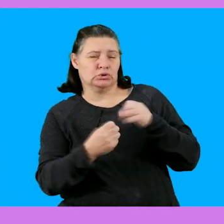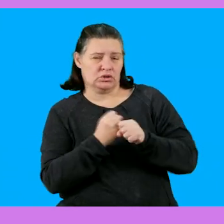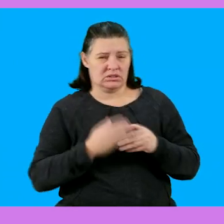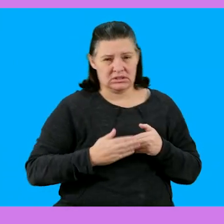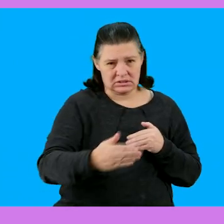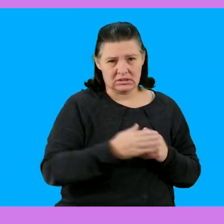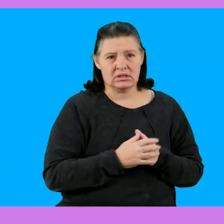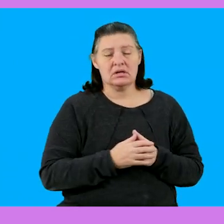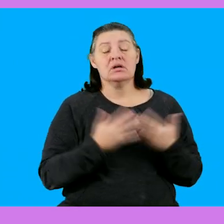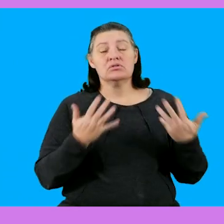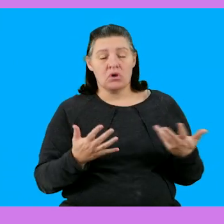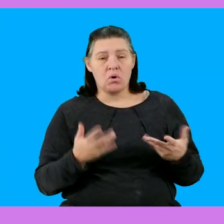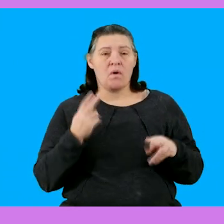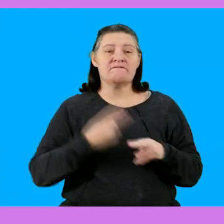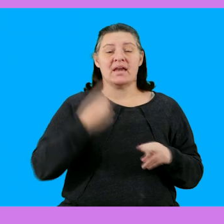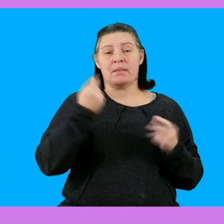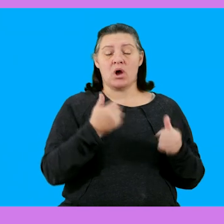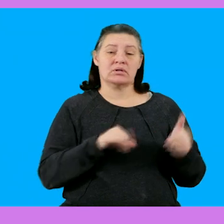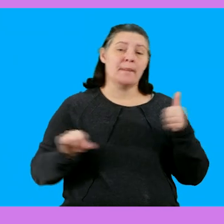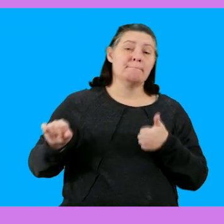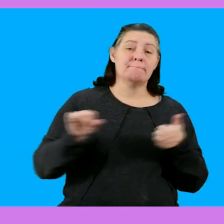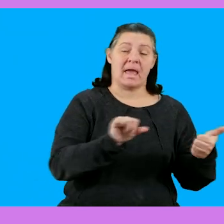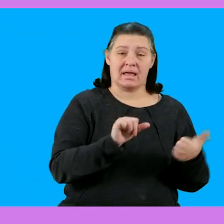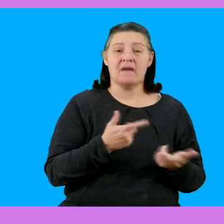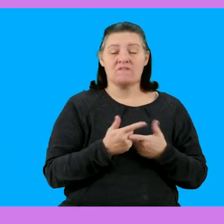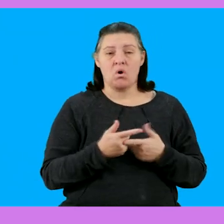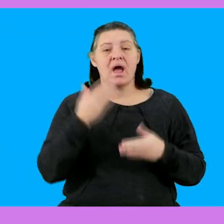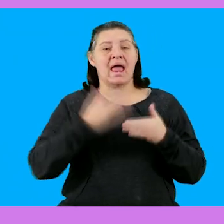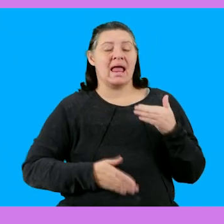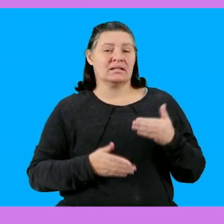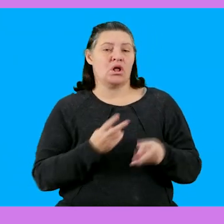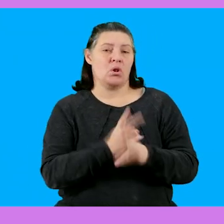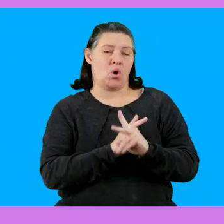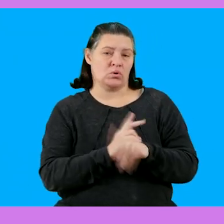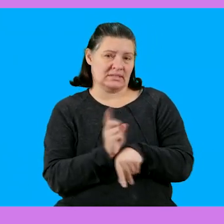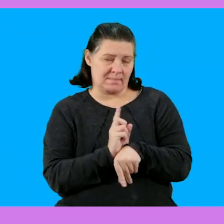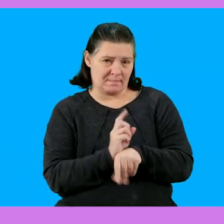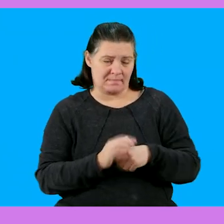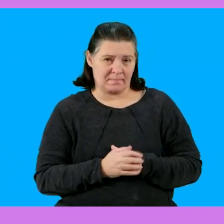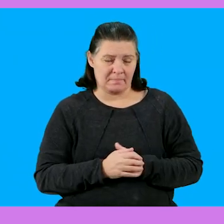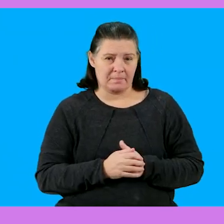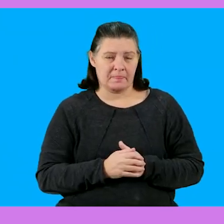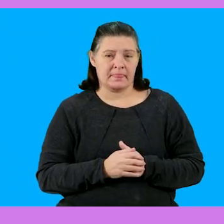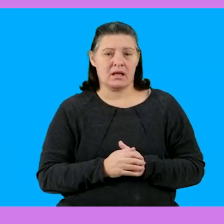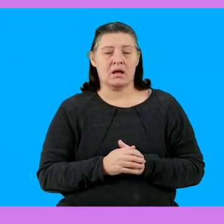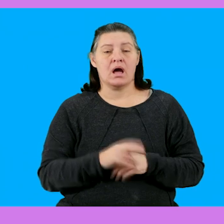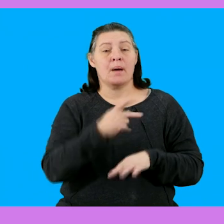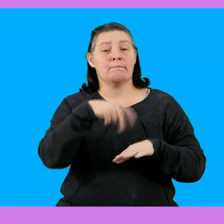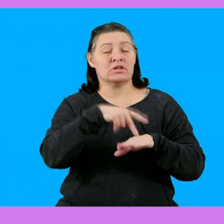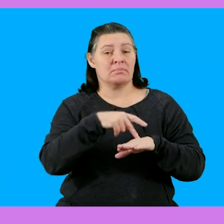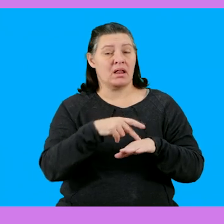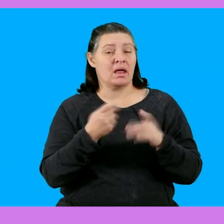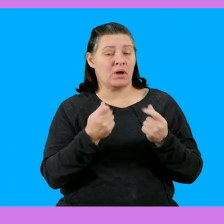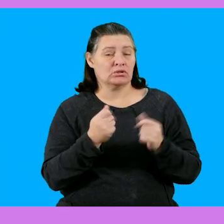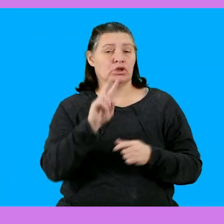right? Calculate the final amount she will have to pay back at the end of the loan period. So what is important here? Principal